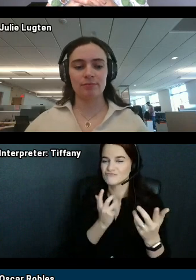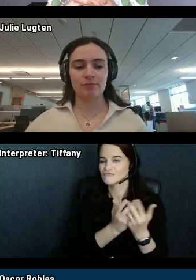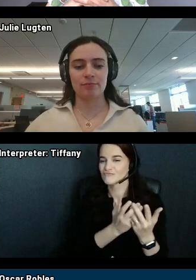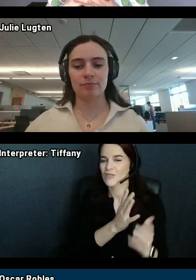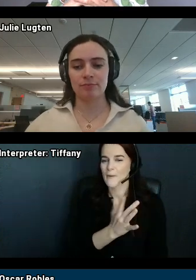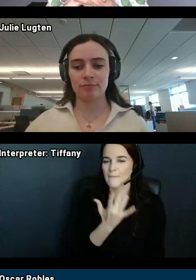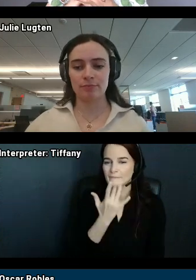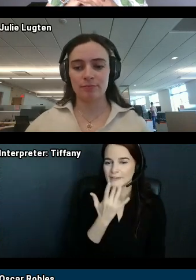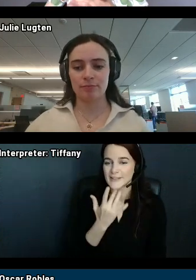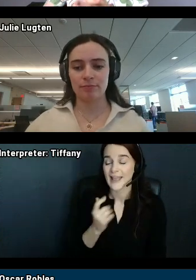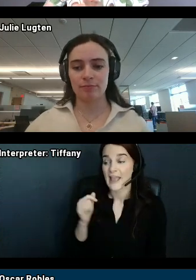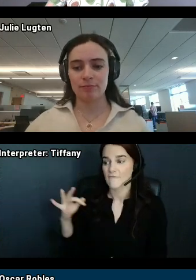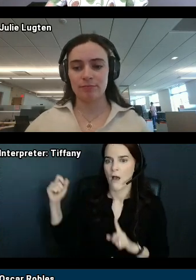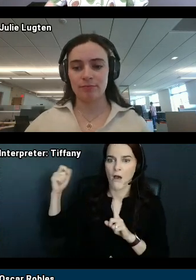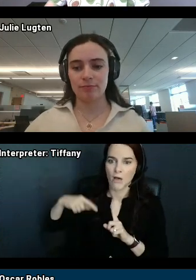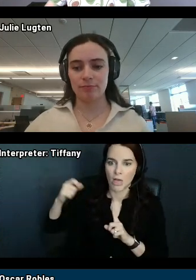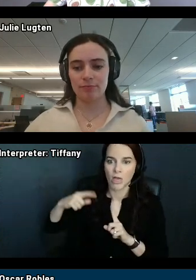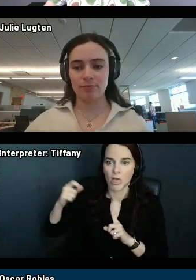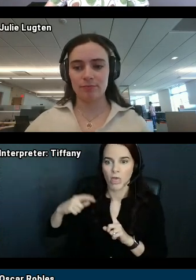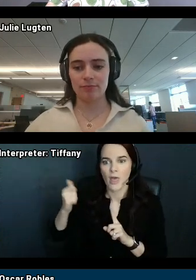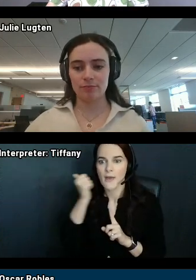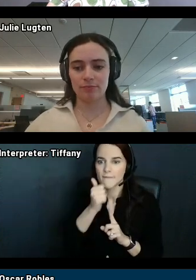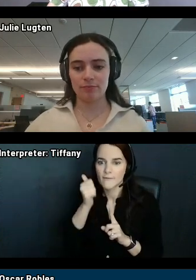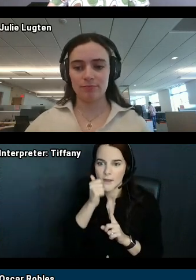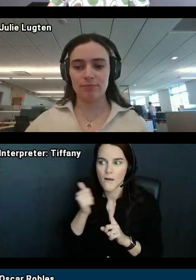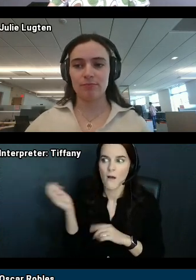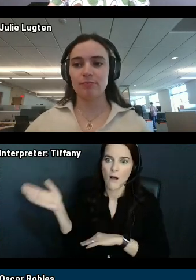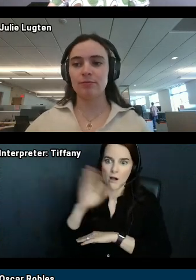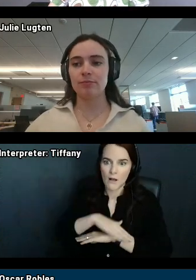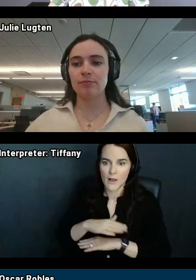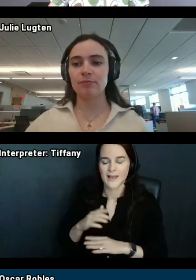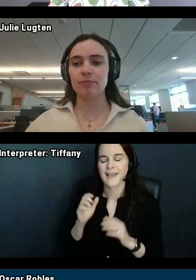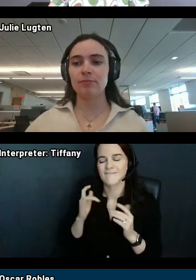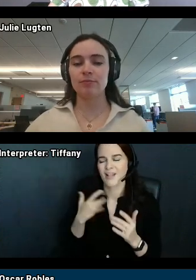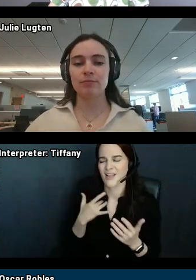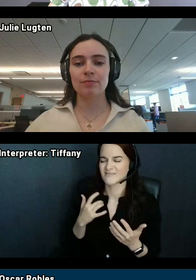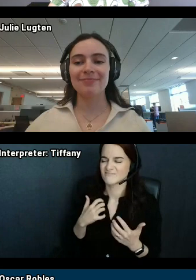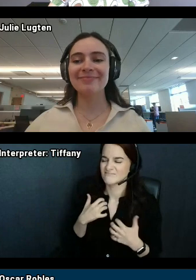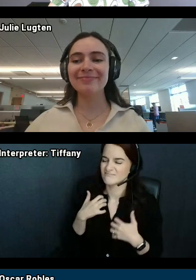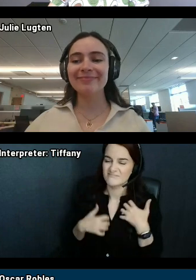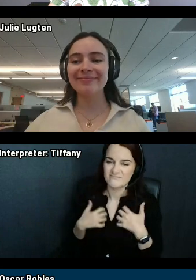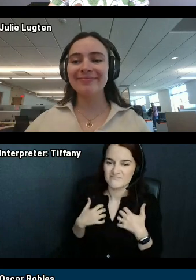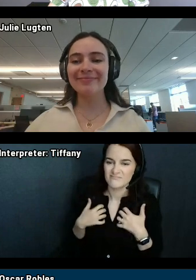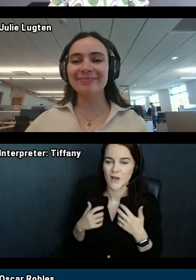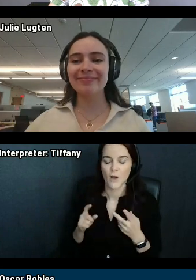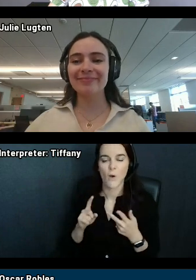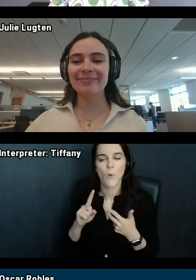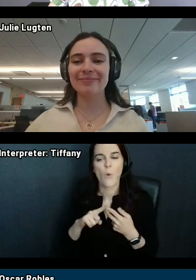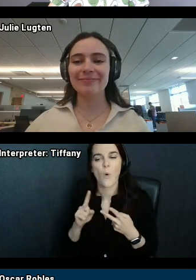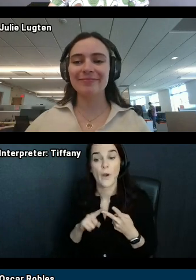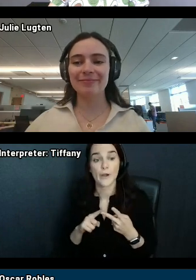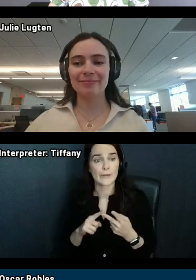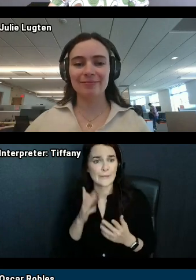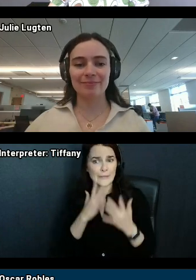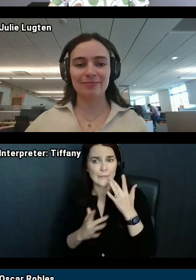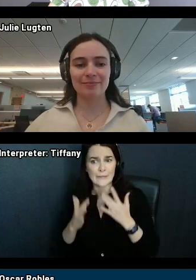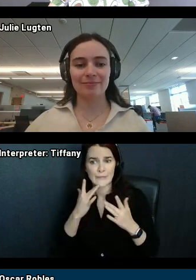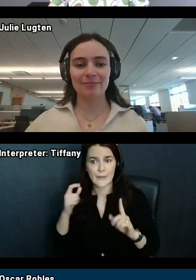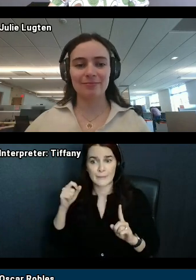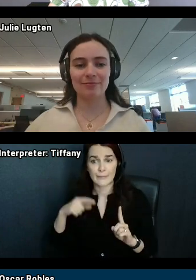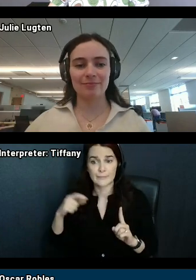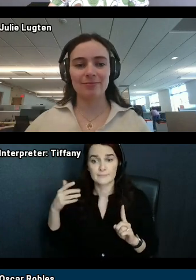can be a real turnoff to users, and too few notifications can also cause some friction by missing important